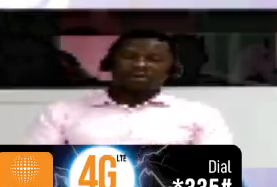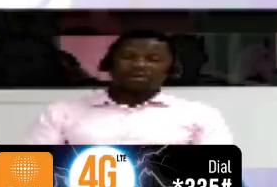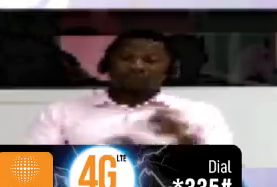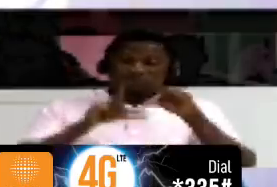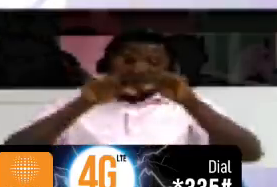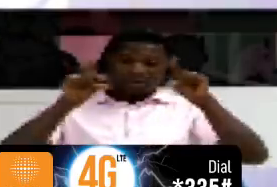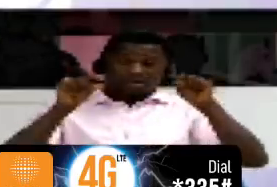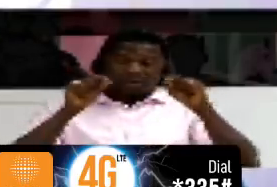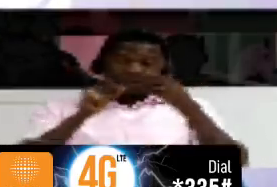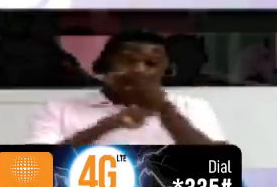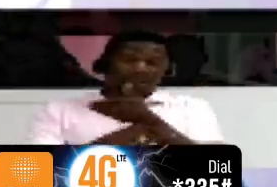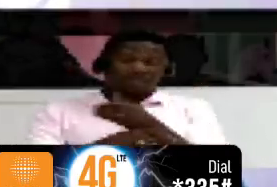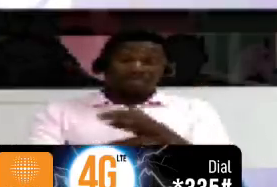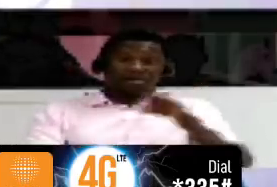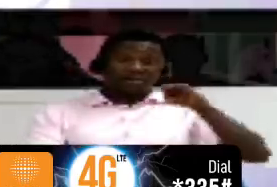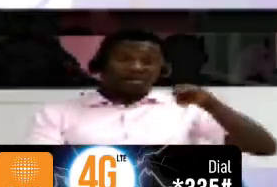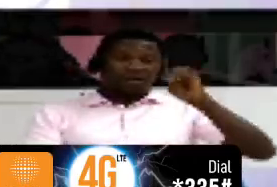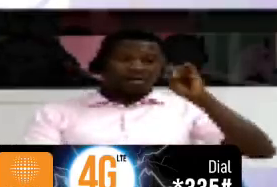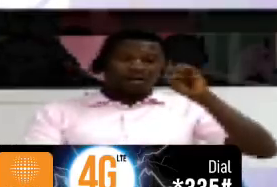there. NIA were there.